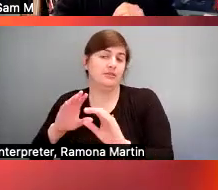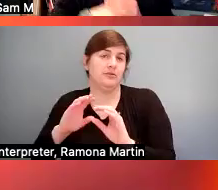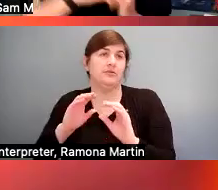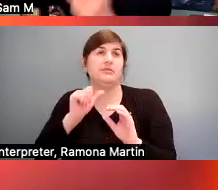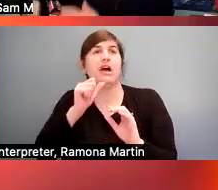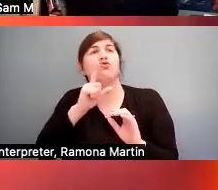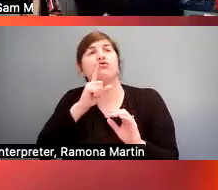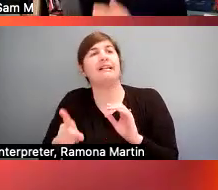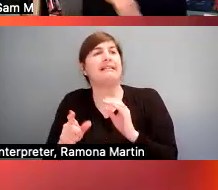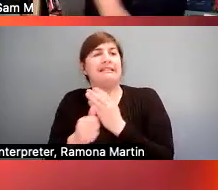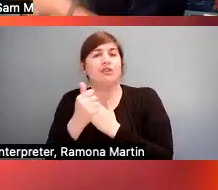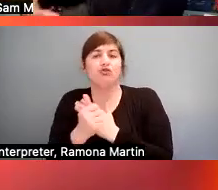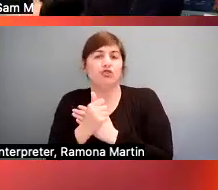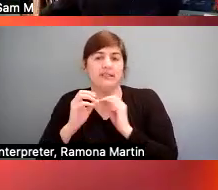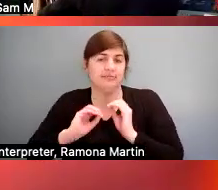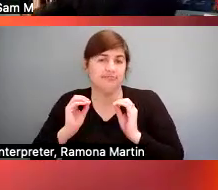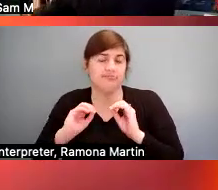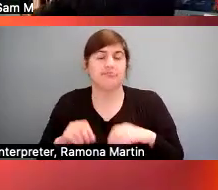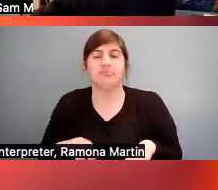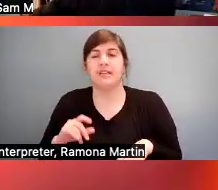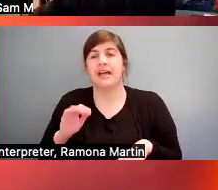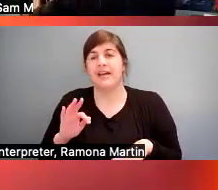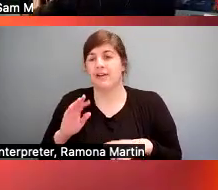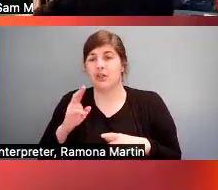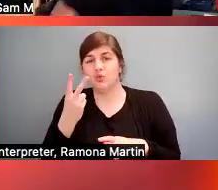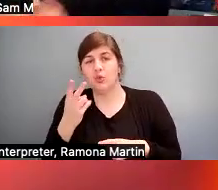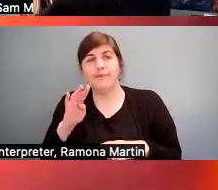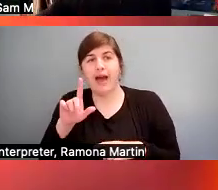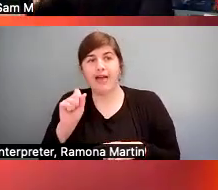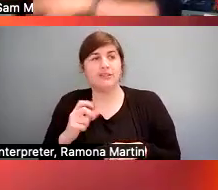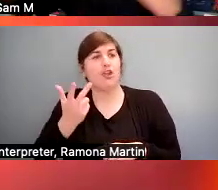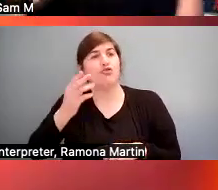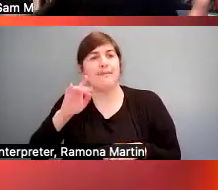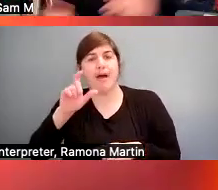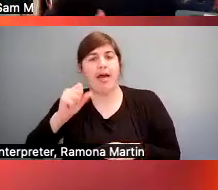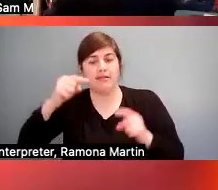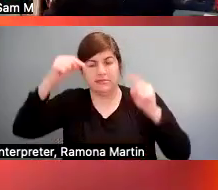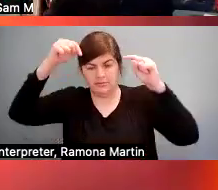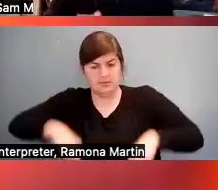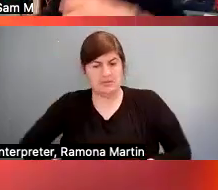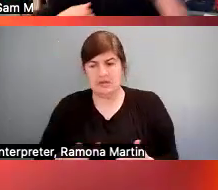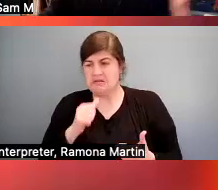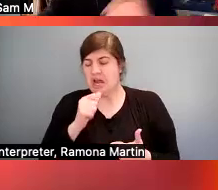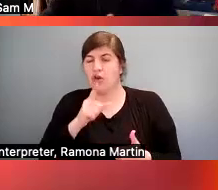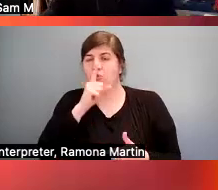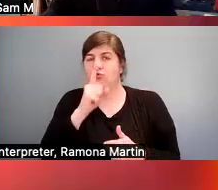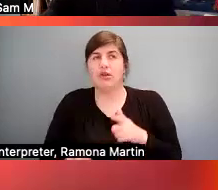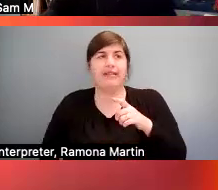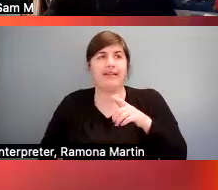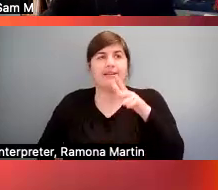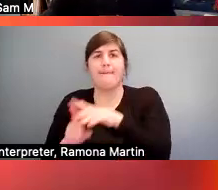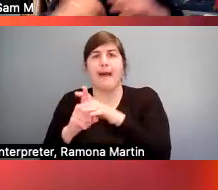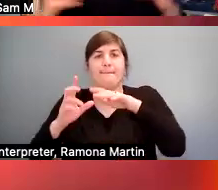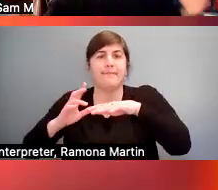If they're erupting 2, 3 miles down in our ocean, that material is not coming to the surface, it's not coming onto